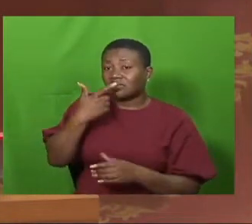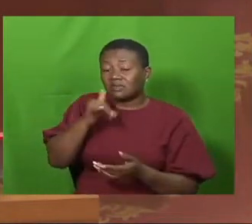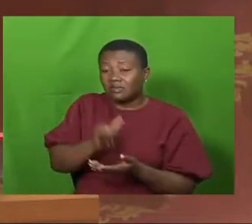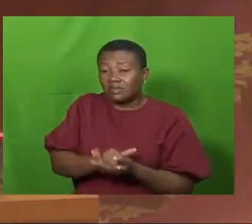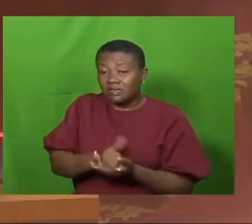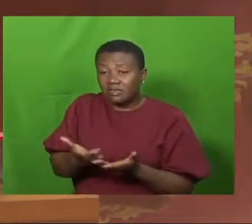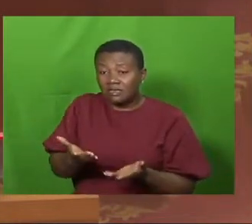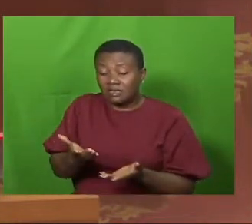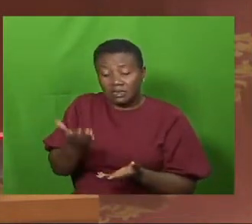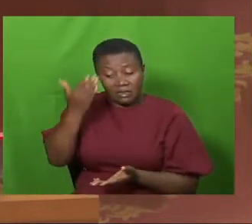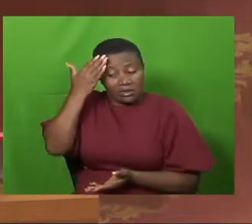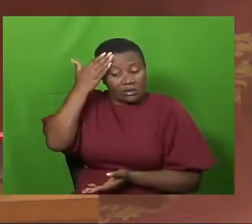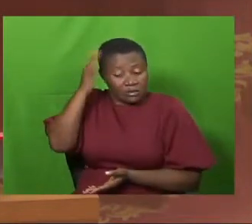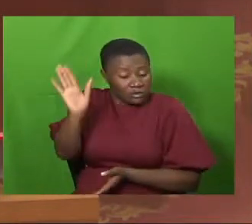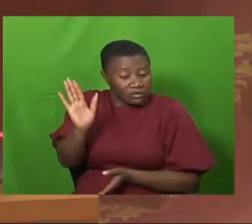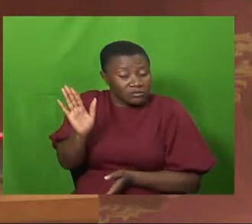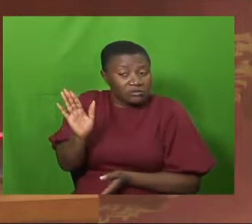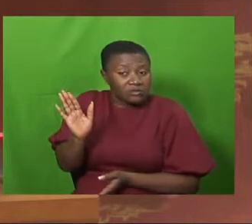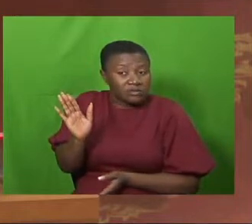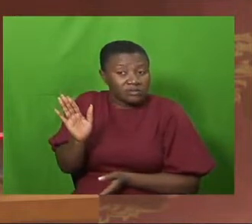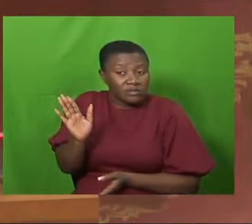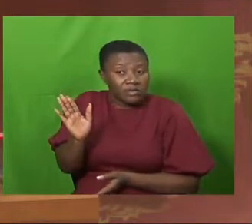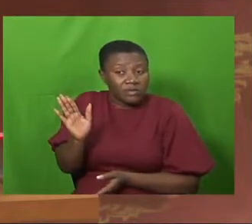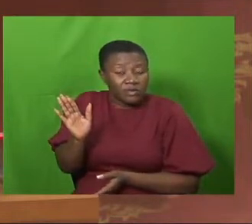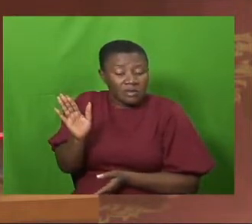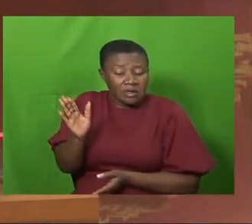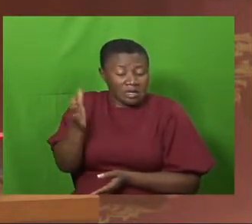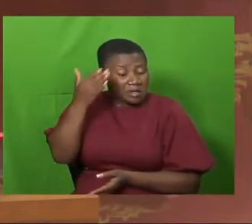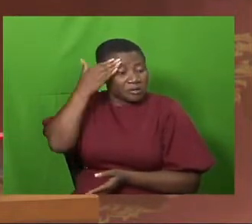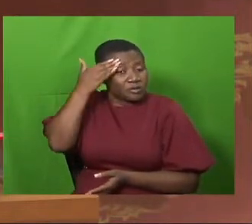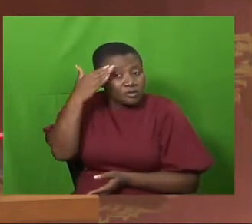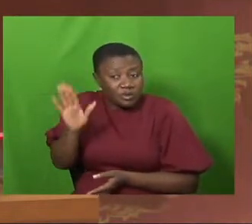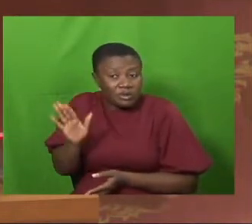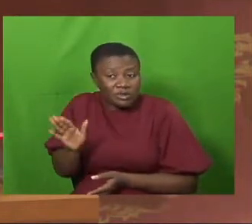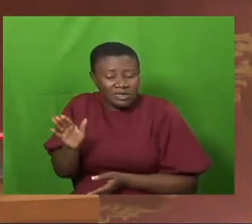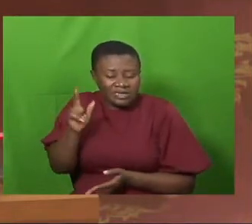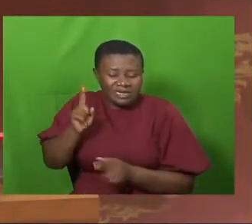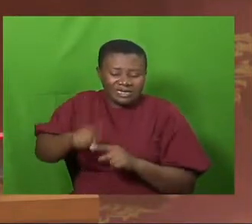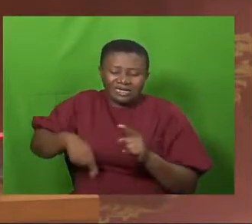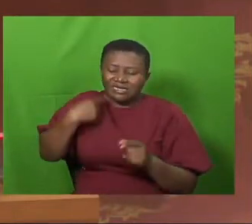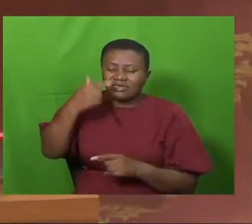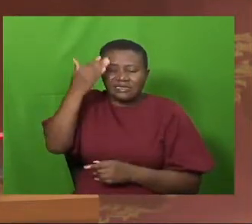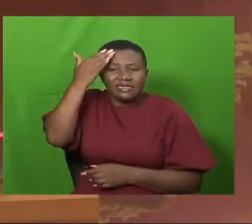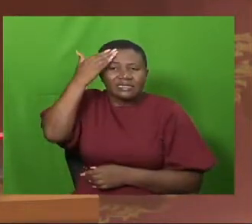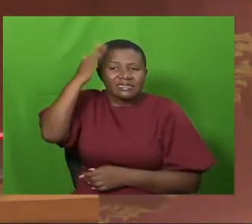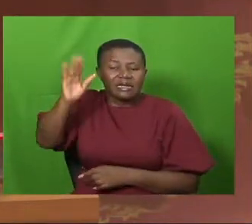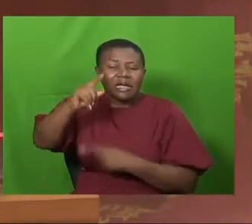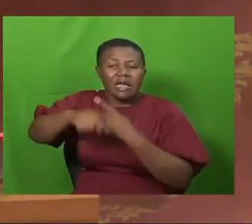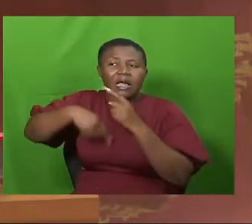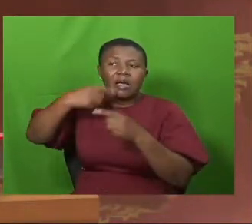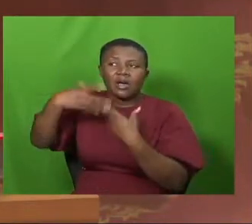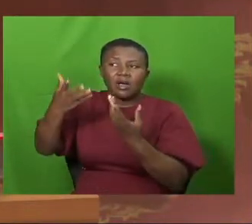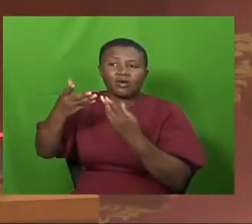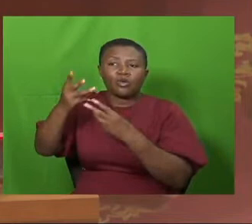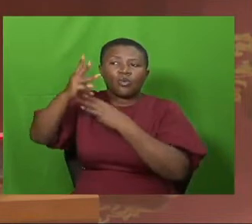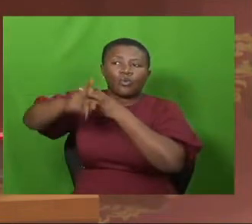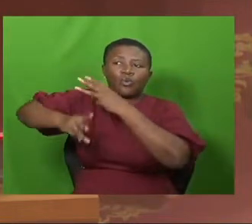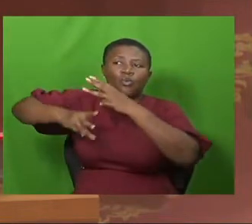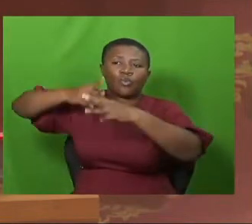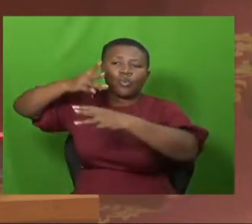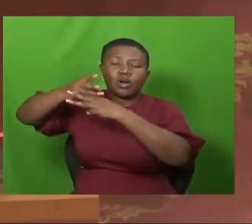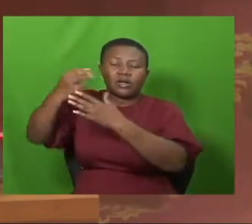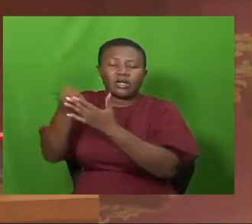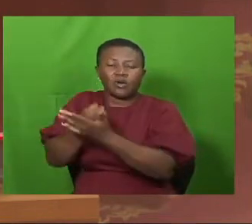innocence or ignorance or to be unaware of the global economic situation.